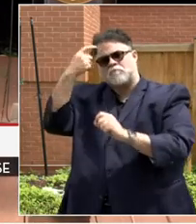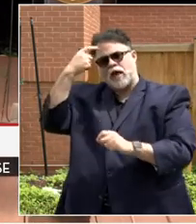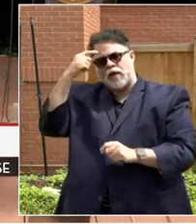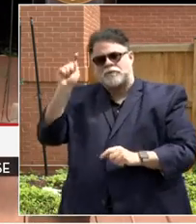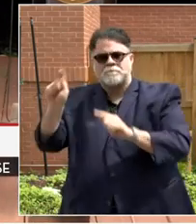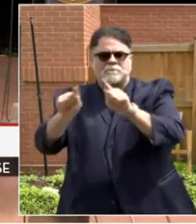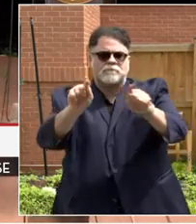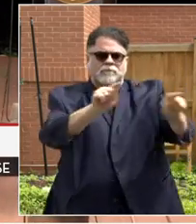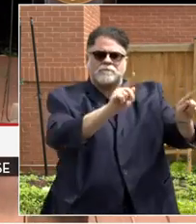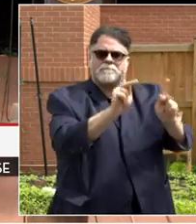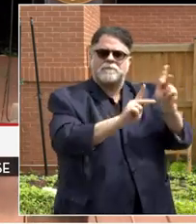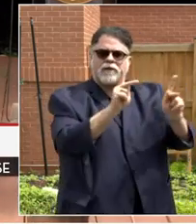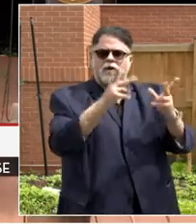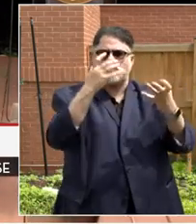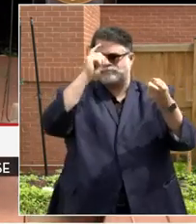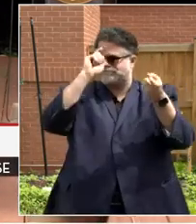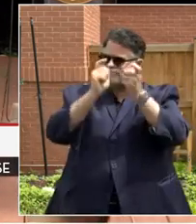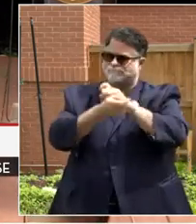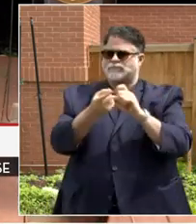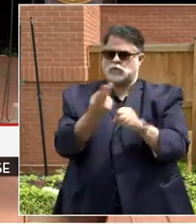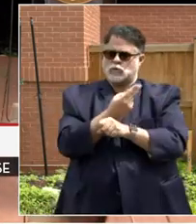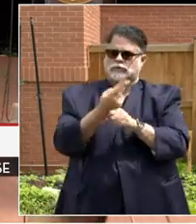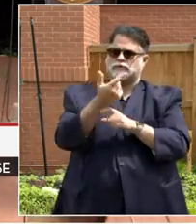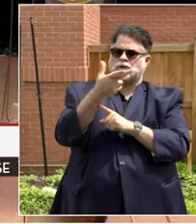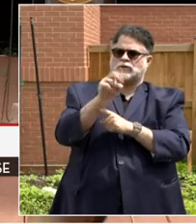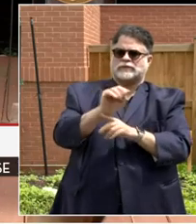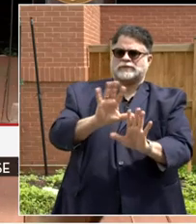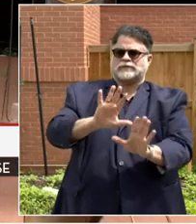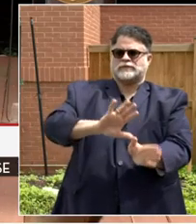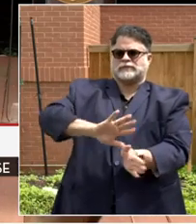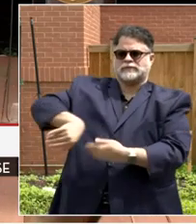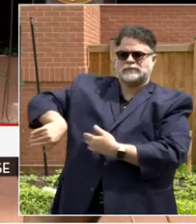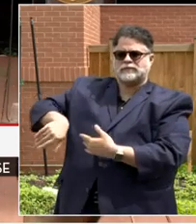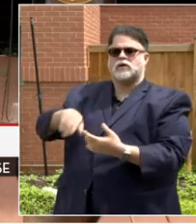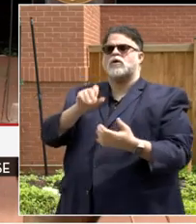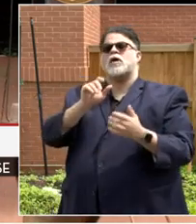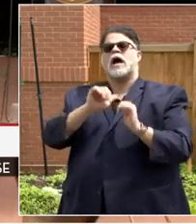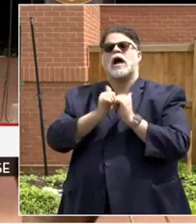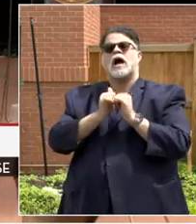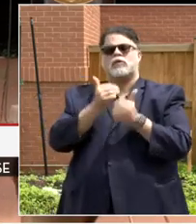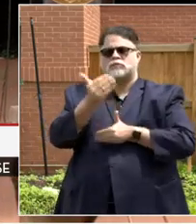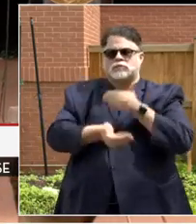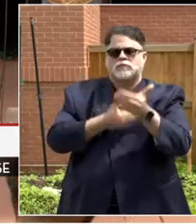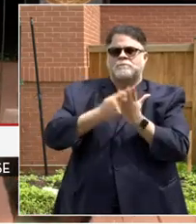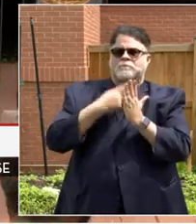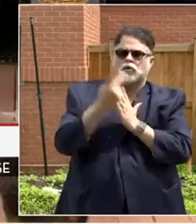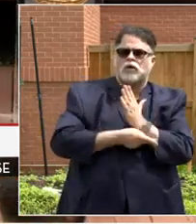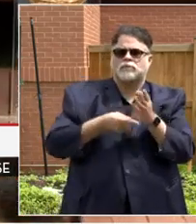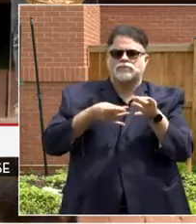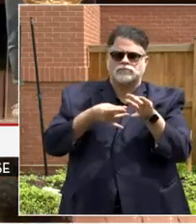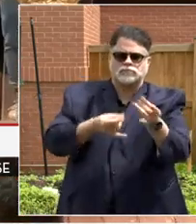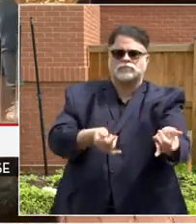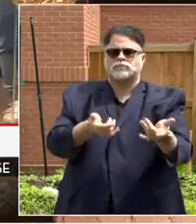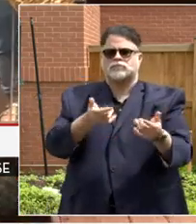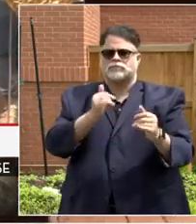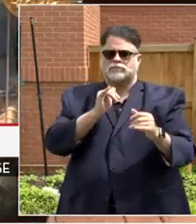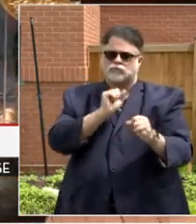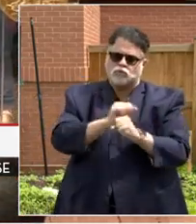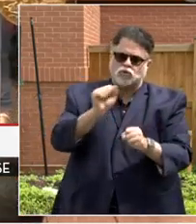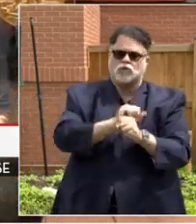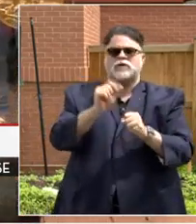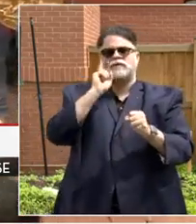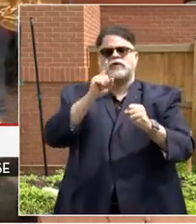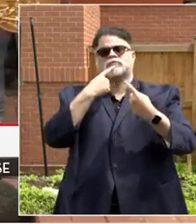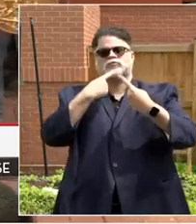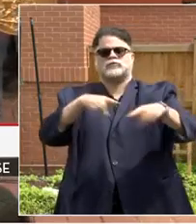it strategically with a plan of action. That's why. So without further ado, I want to bring up somebody who has